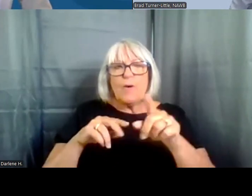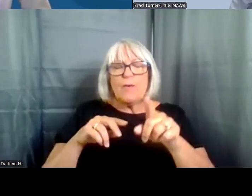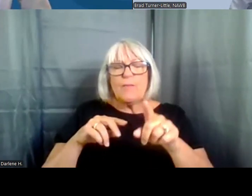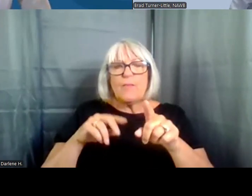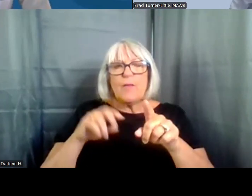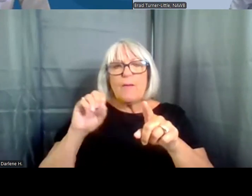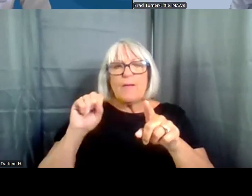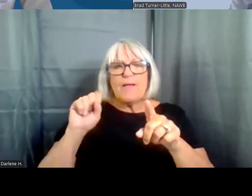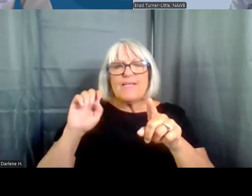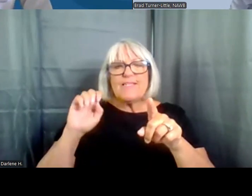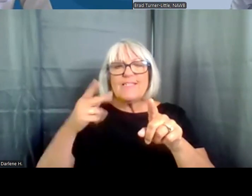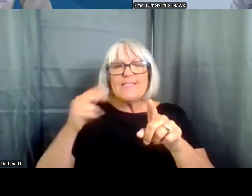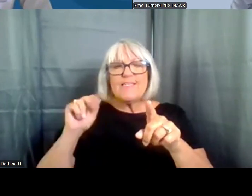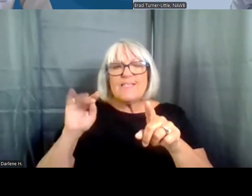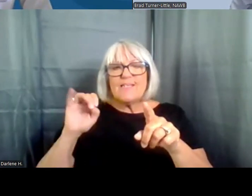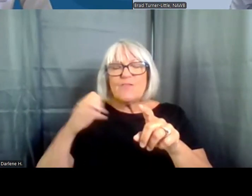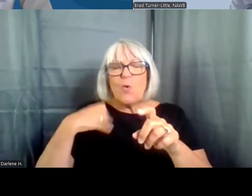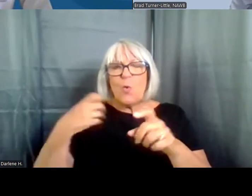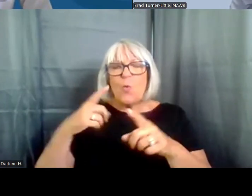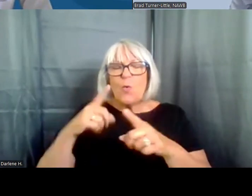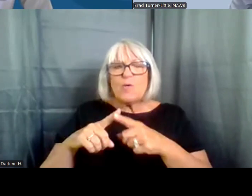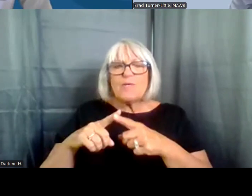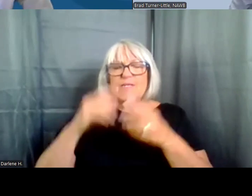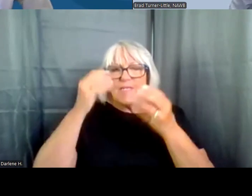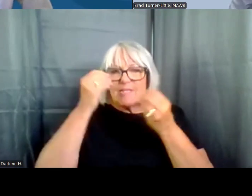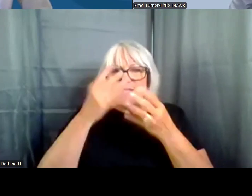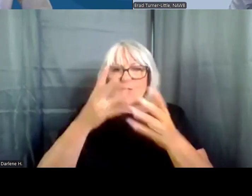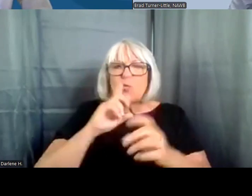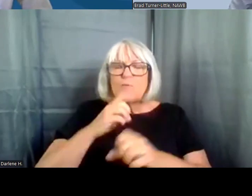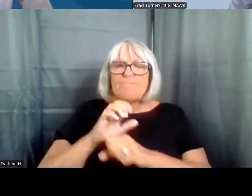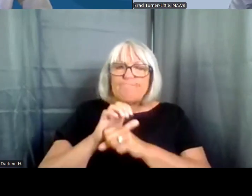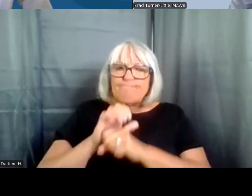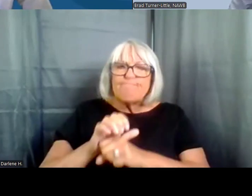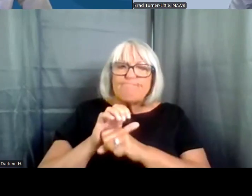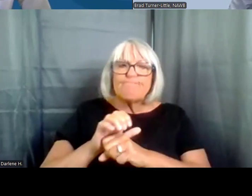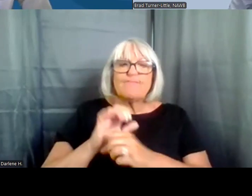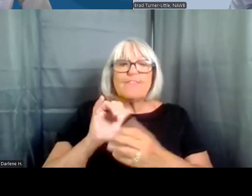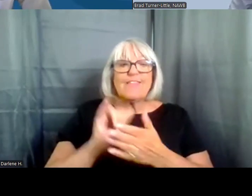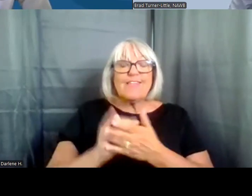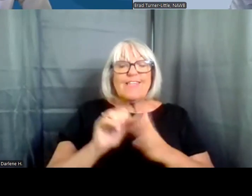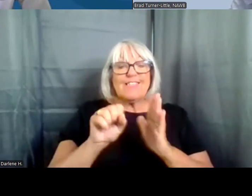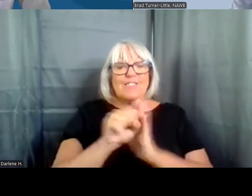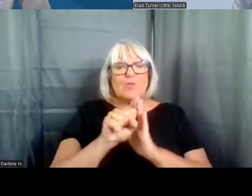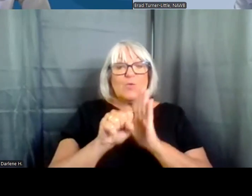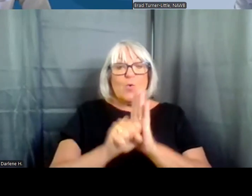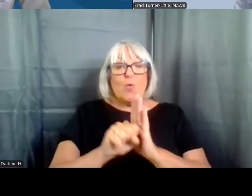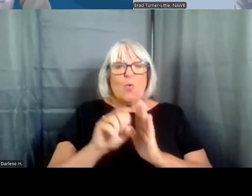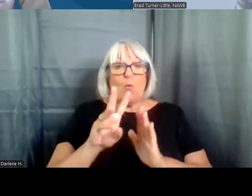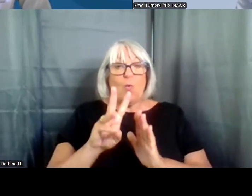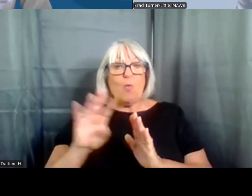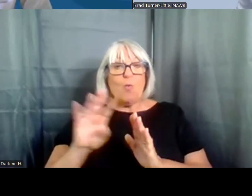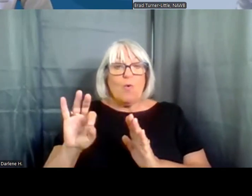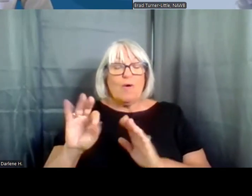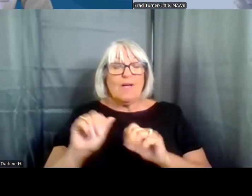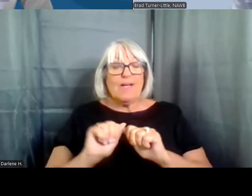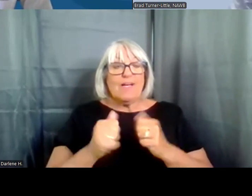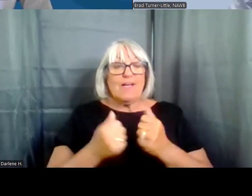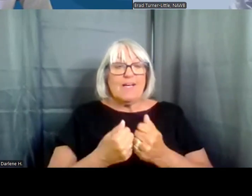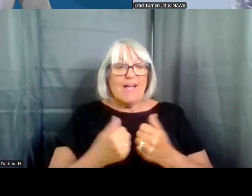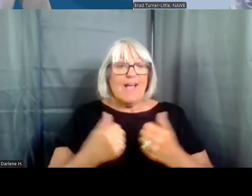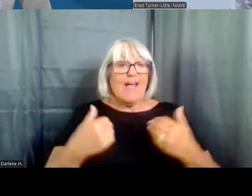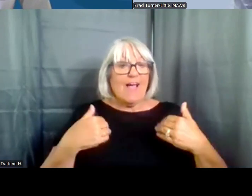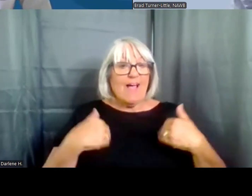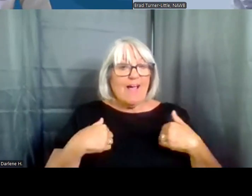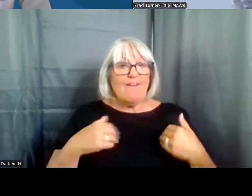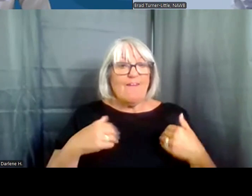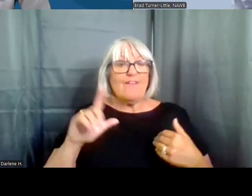want to emphasize it before the end of the call. But state workforce agencies have labor market information shops, and they can be